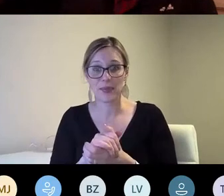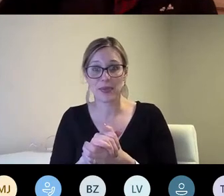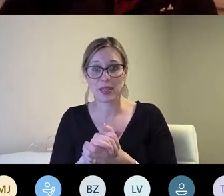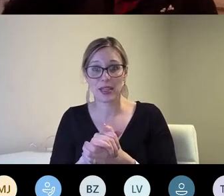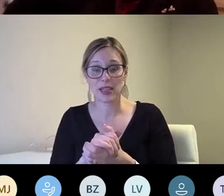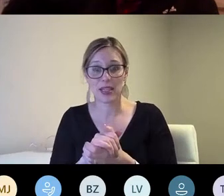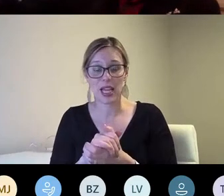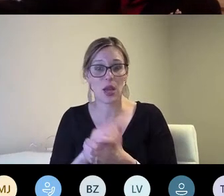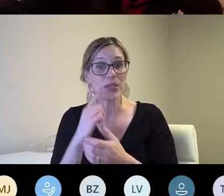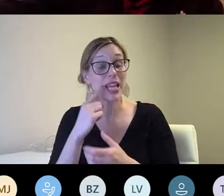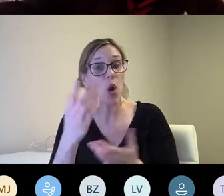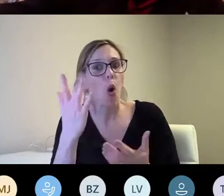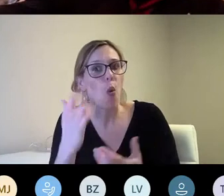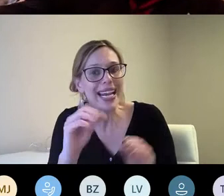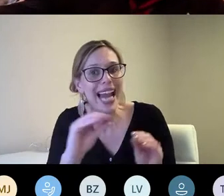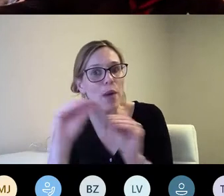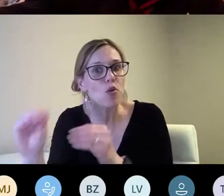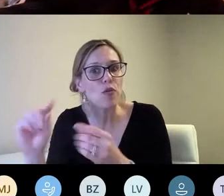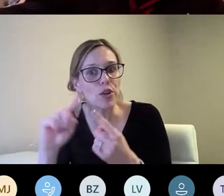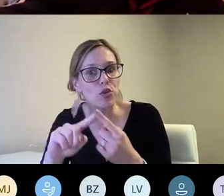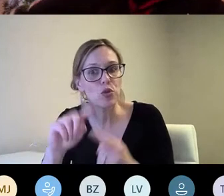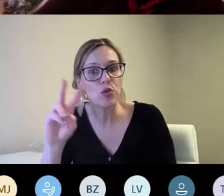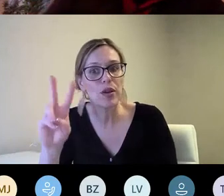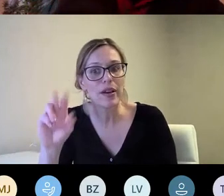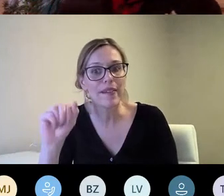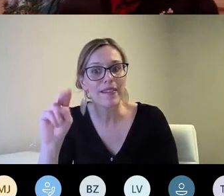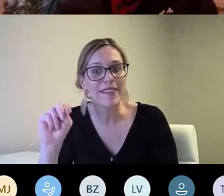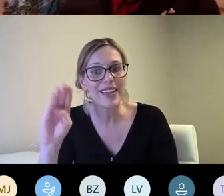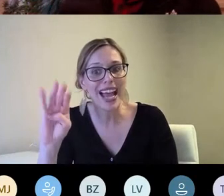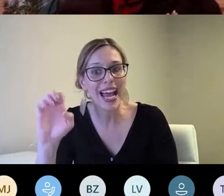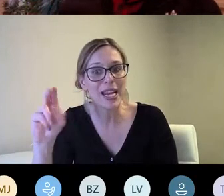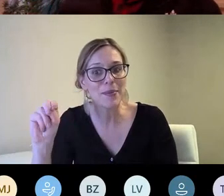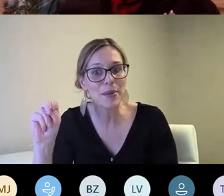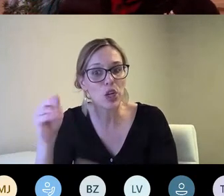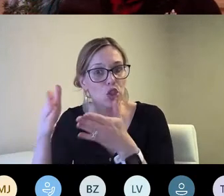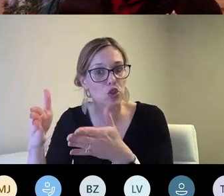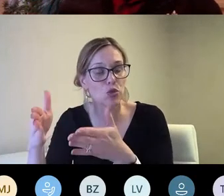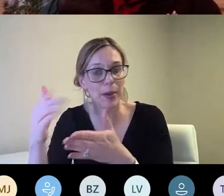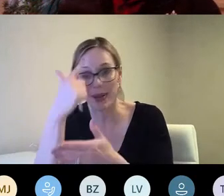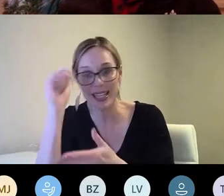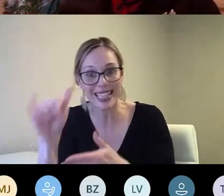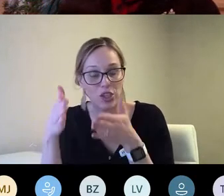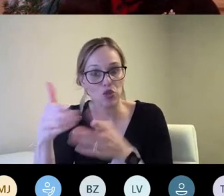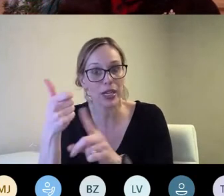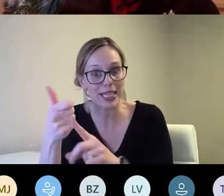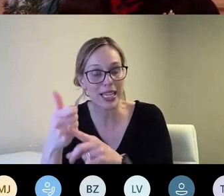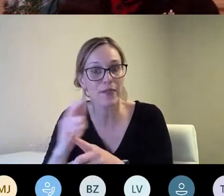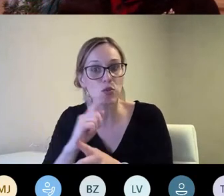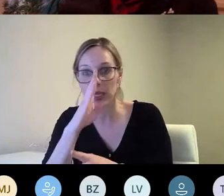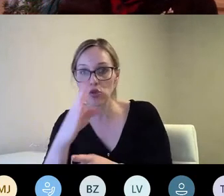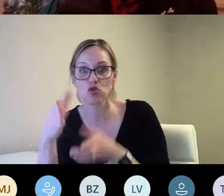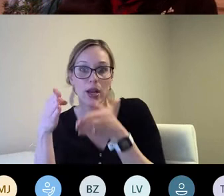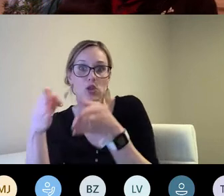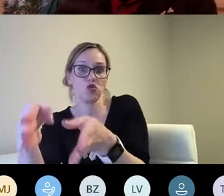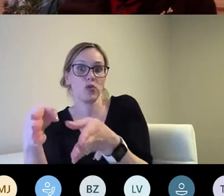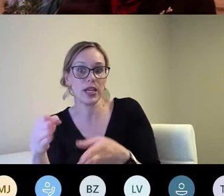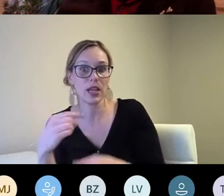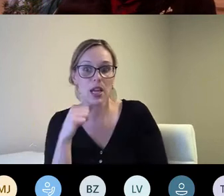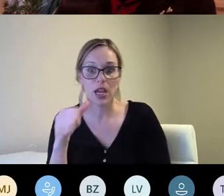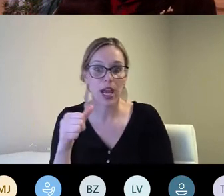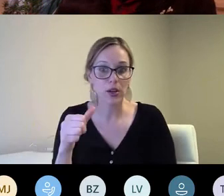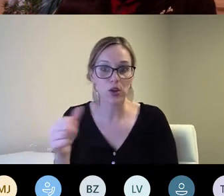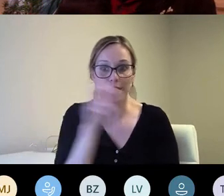move it to like Van Buren Street, or because it's like a straight street and you don't have to jog around